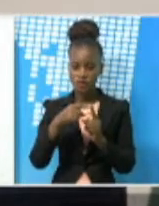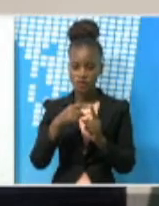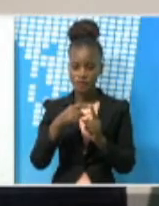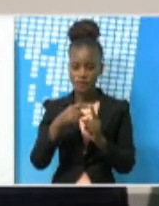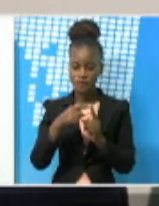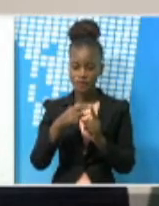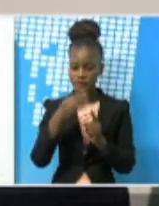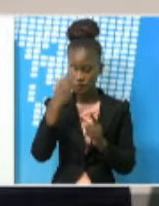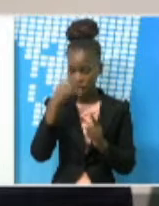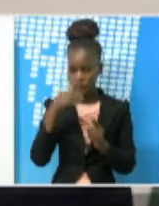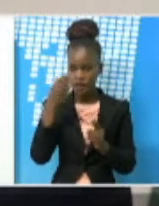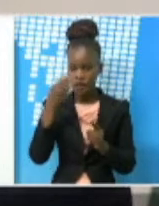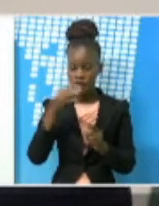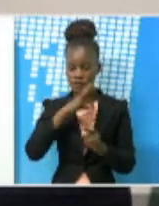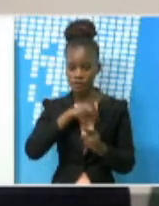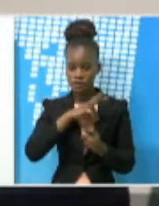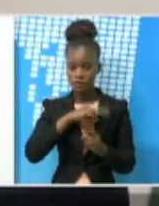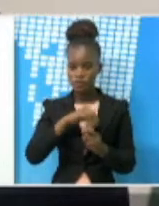why did salaries delay?